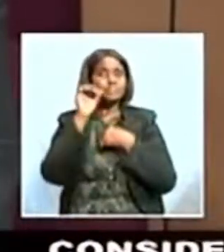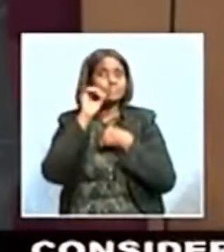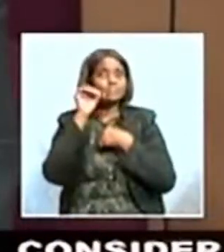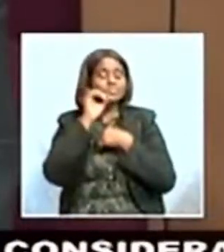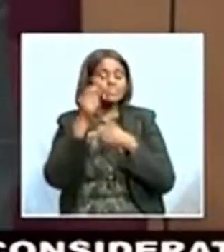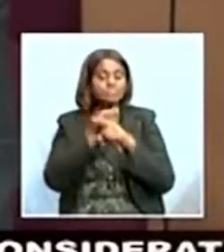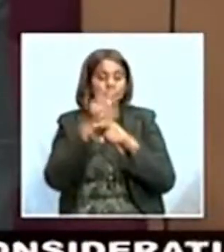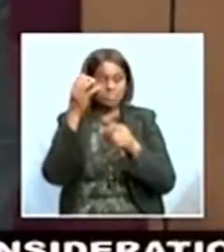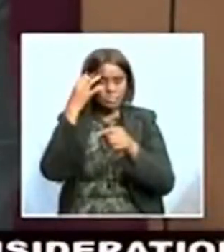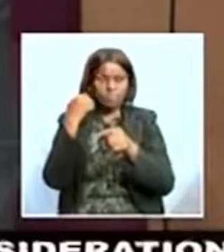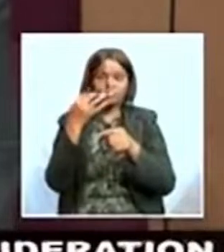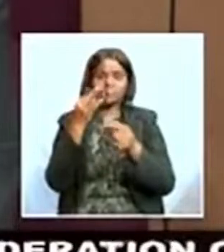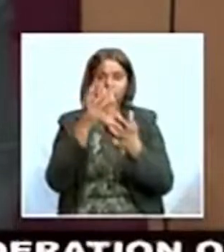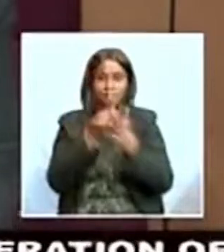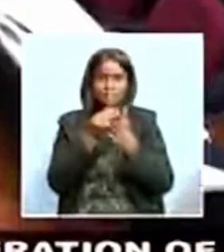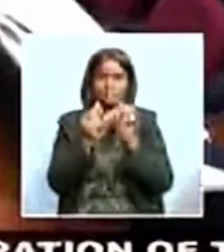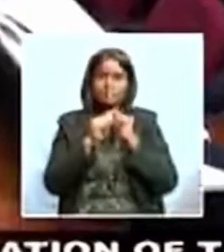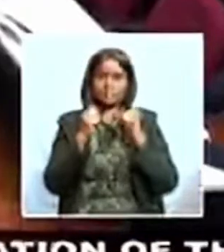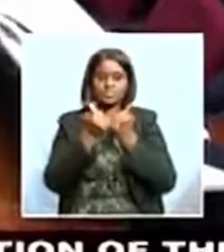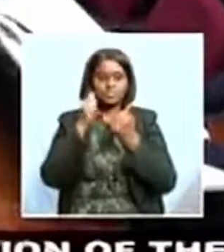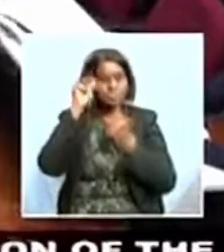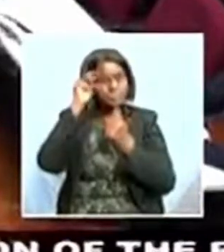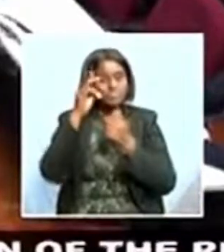Accountant General, Ministry of Finance.